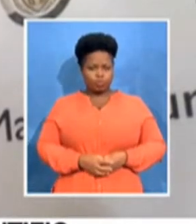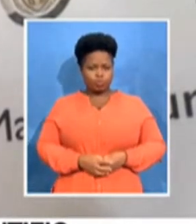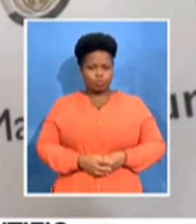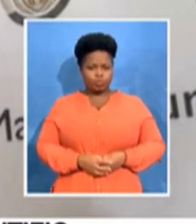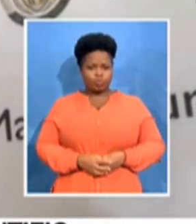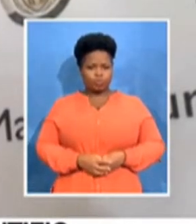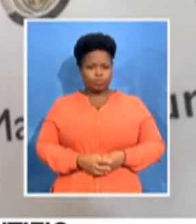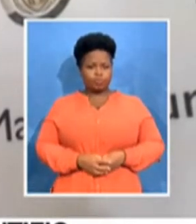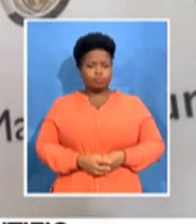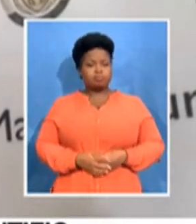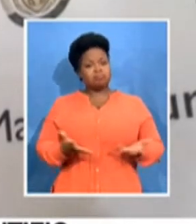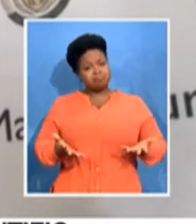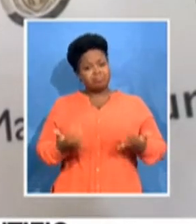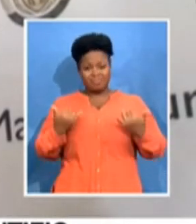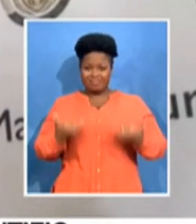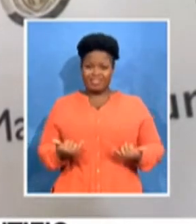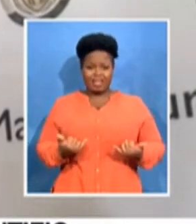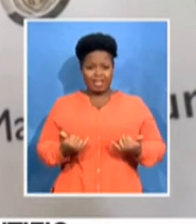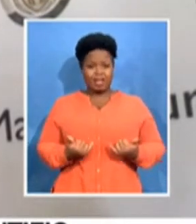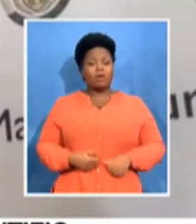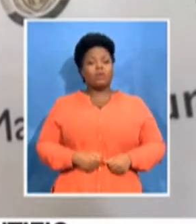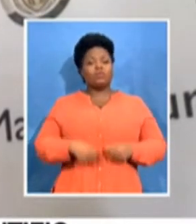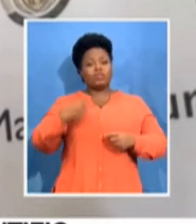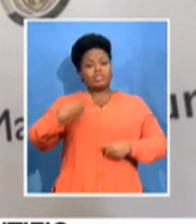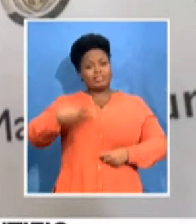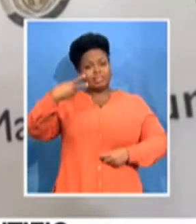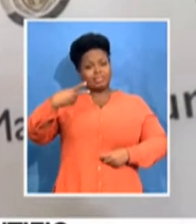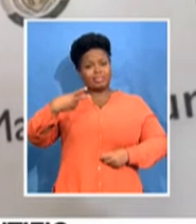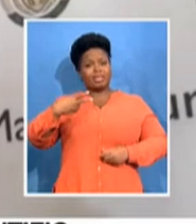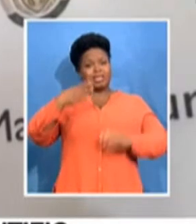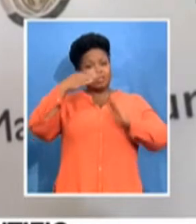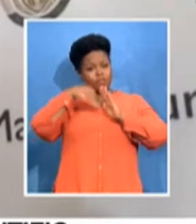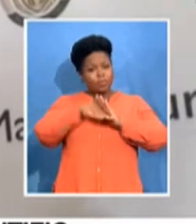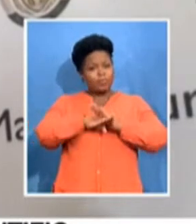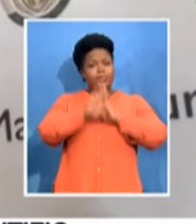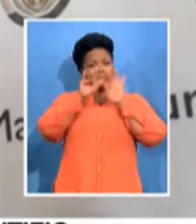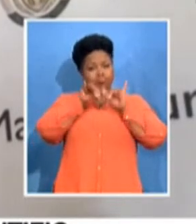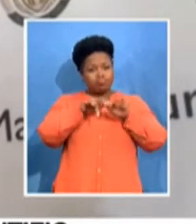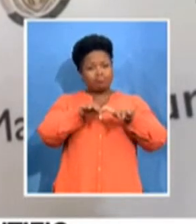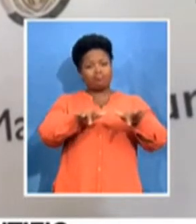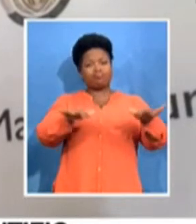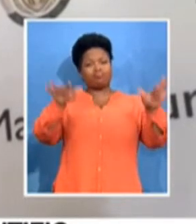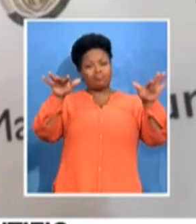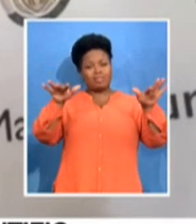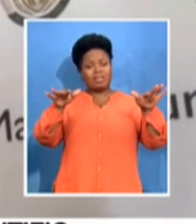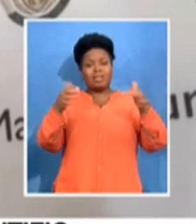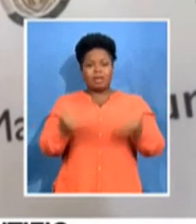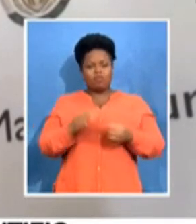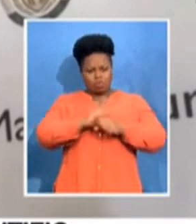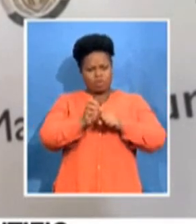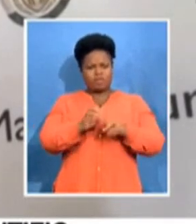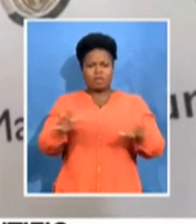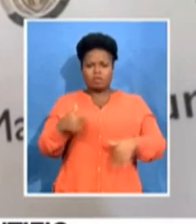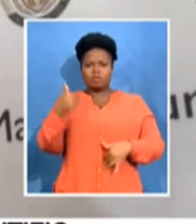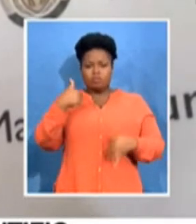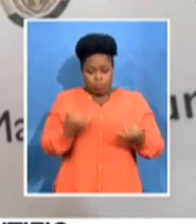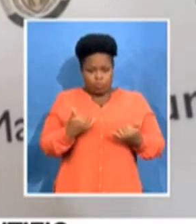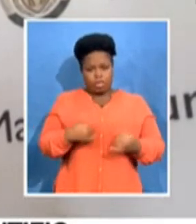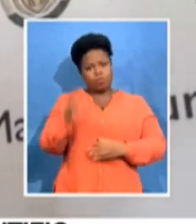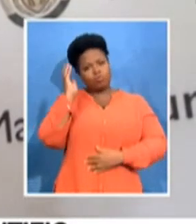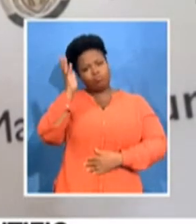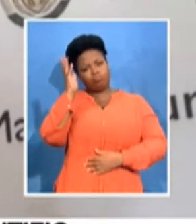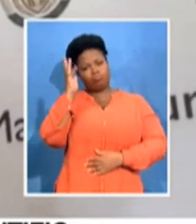wave of COVID-19, which is what we want to share with you today, would have developed